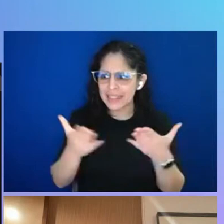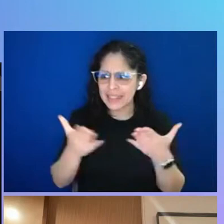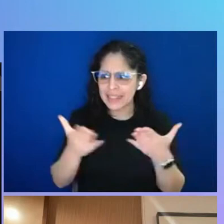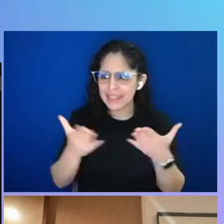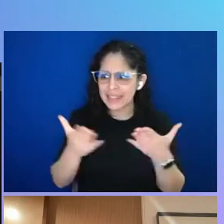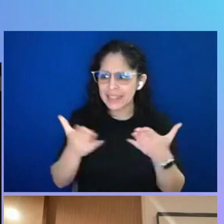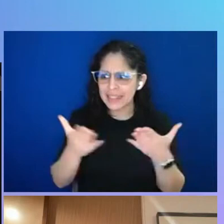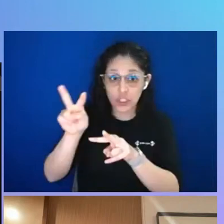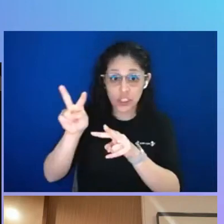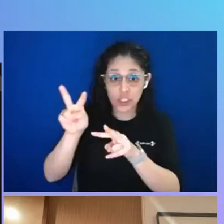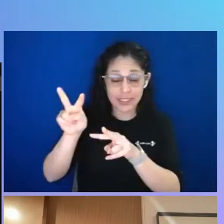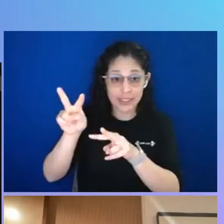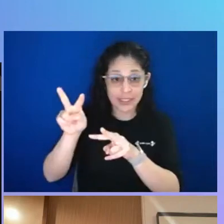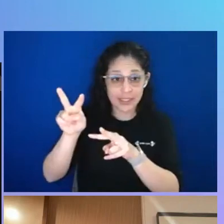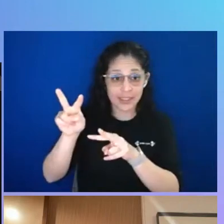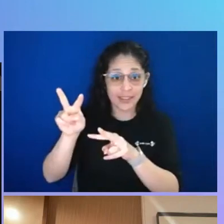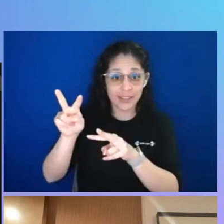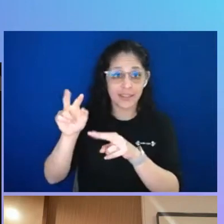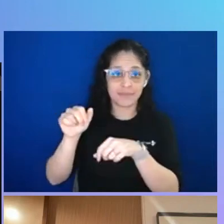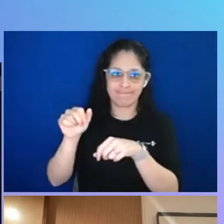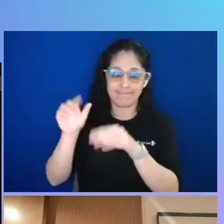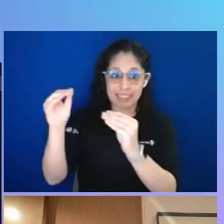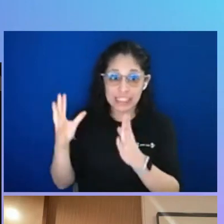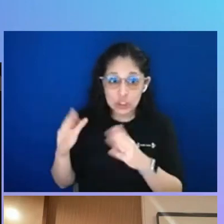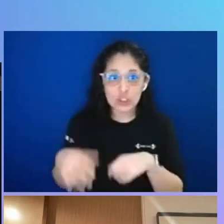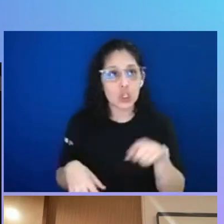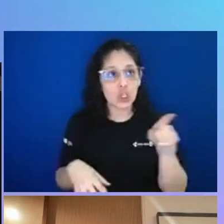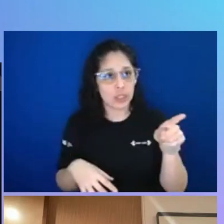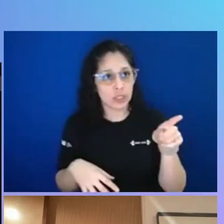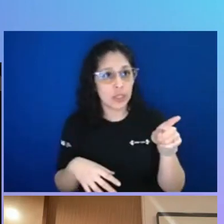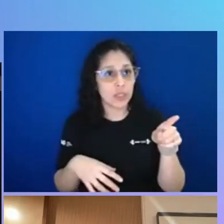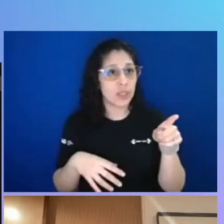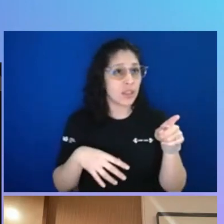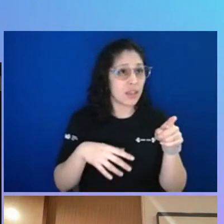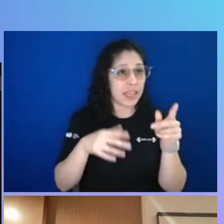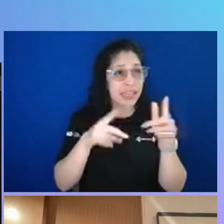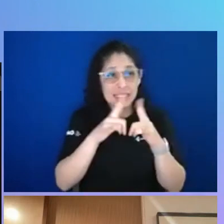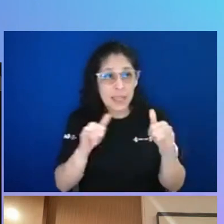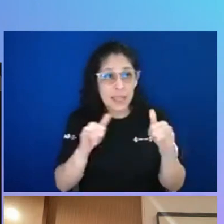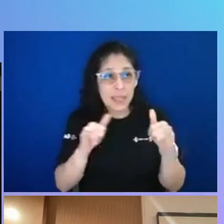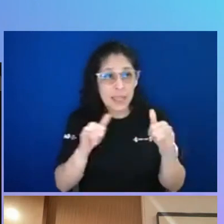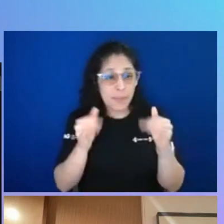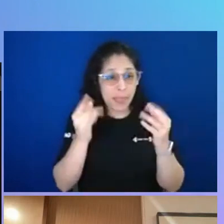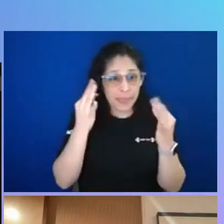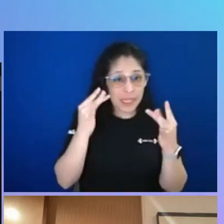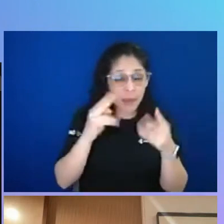is the addition of Form Assist too much to absorb in the moment?